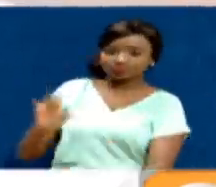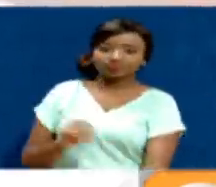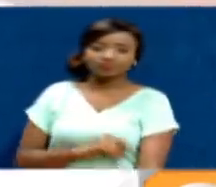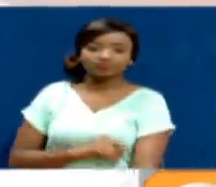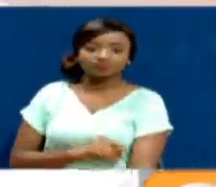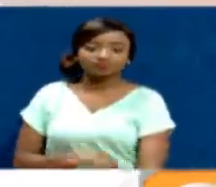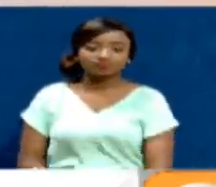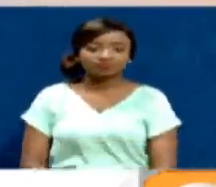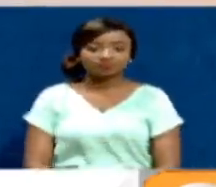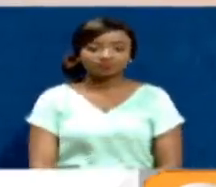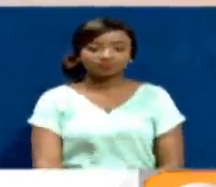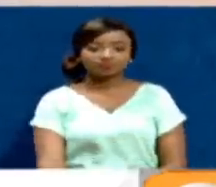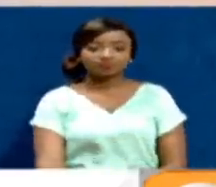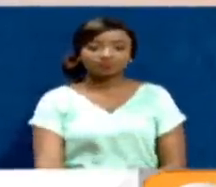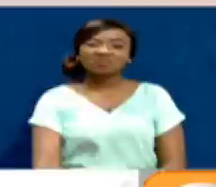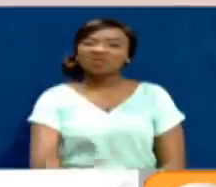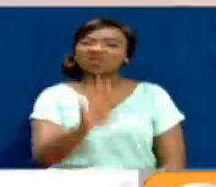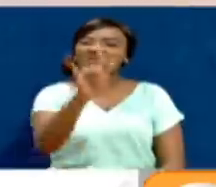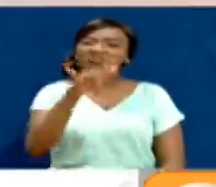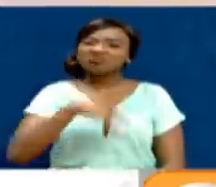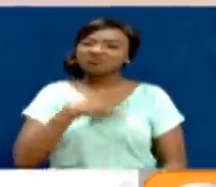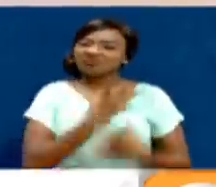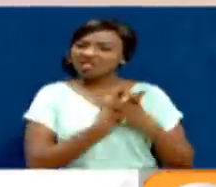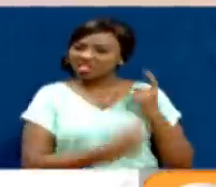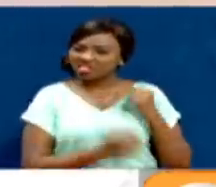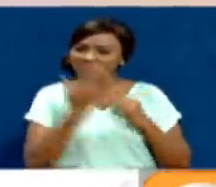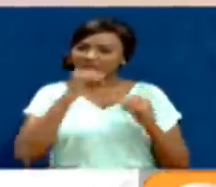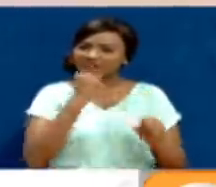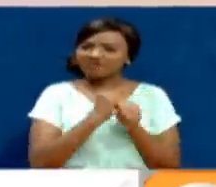do you regret handing over those functions? I don't regret.